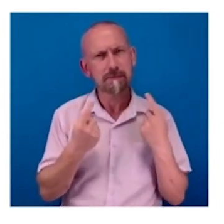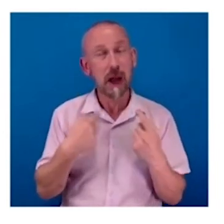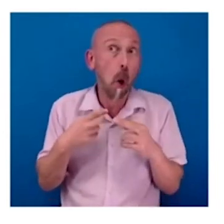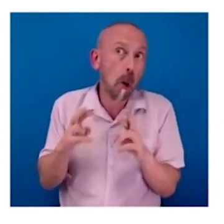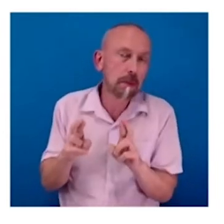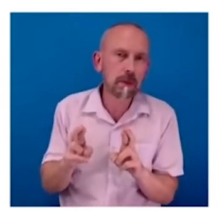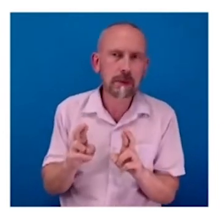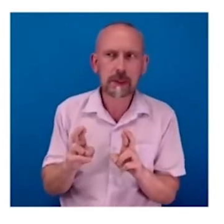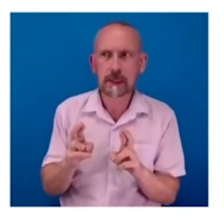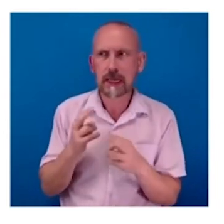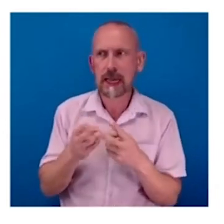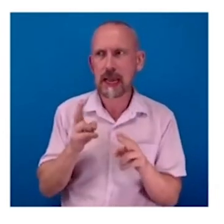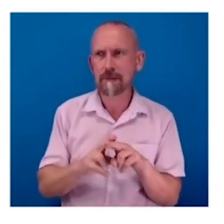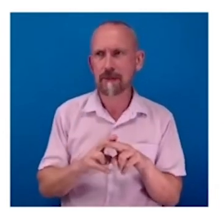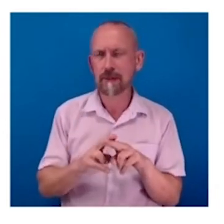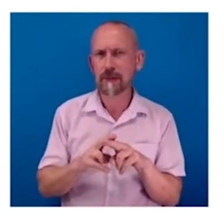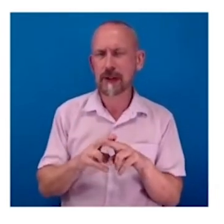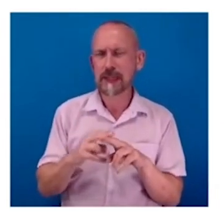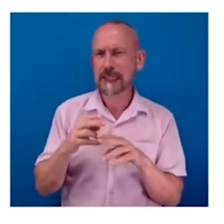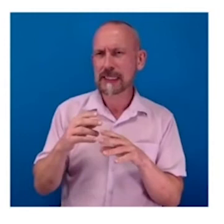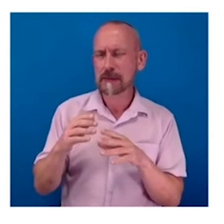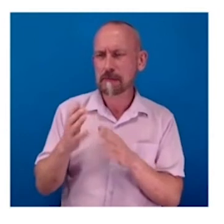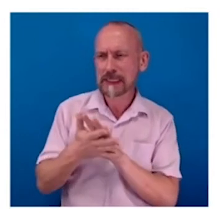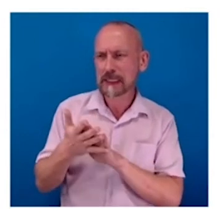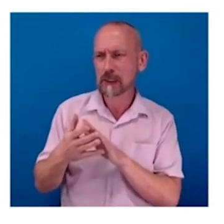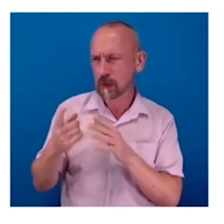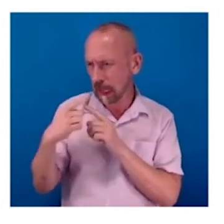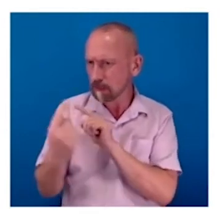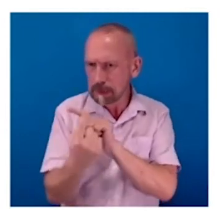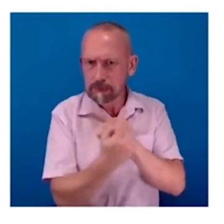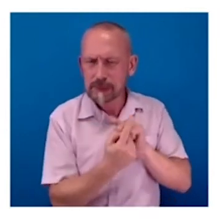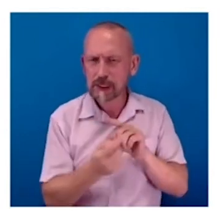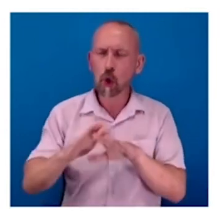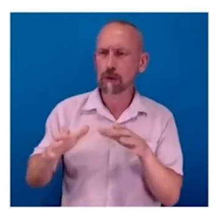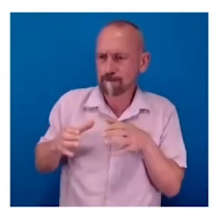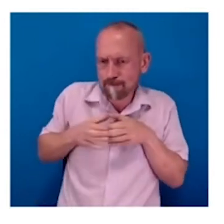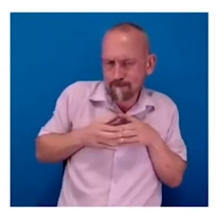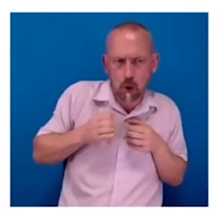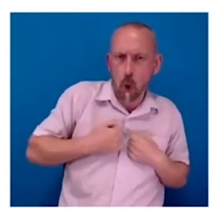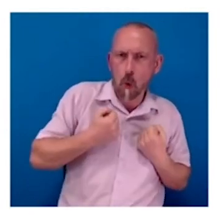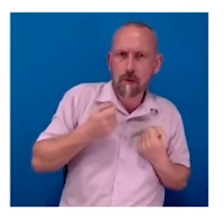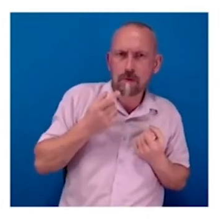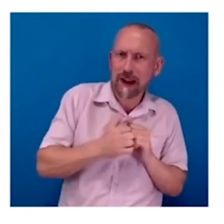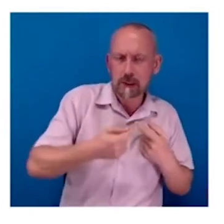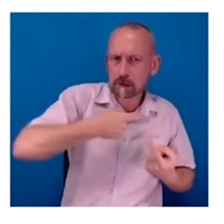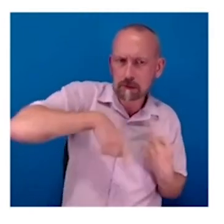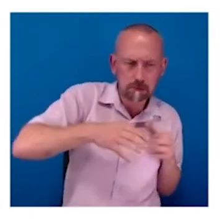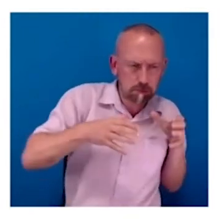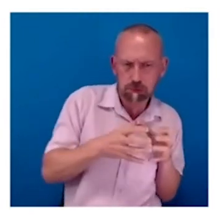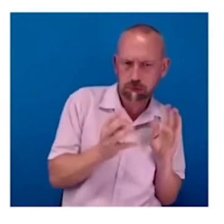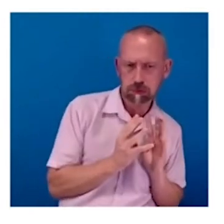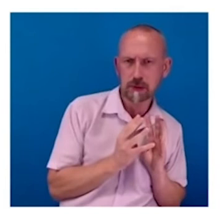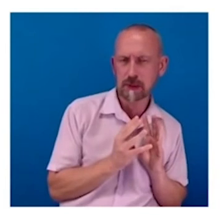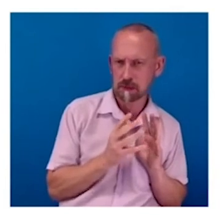out of some of those cliques you find yourself in. It is easy at events. I mean, I was thinking about seeing everybody again this year. It is a bit,